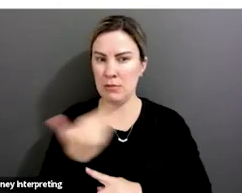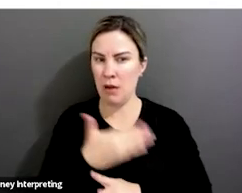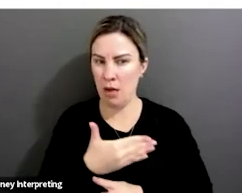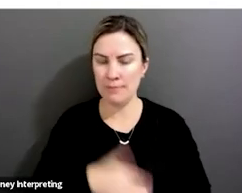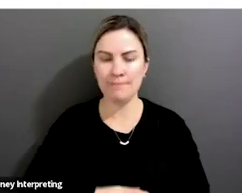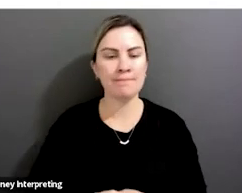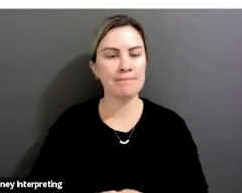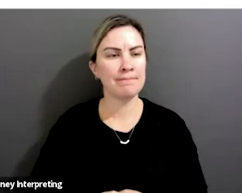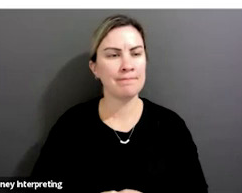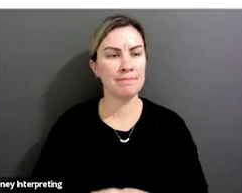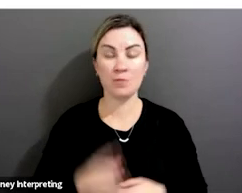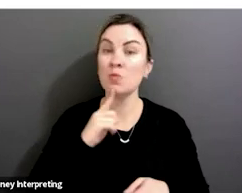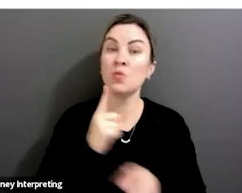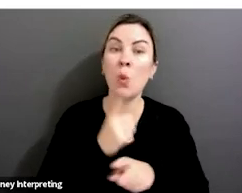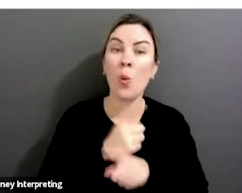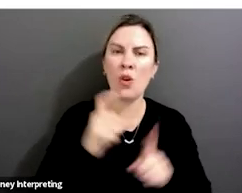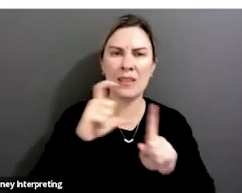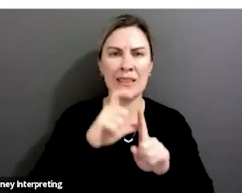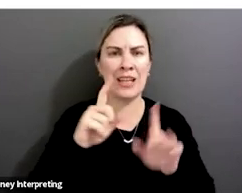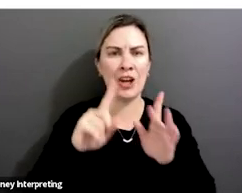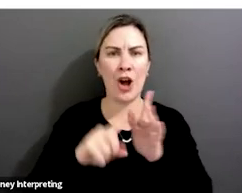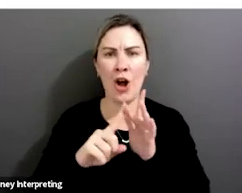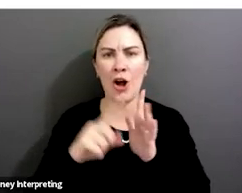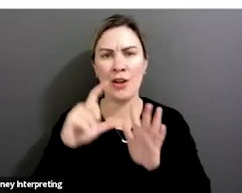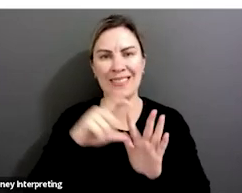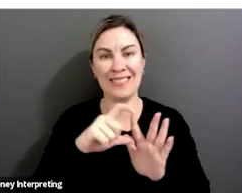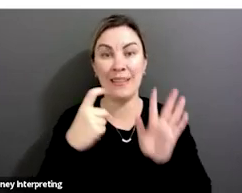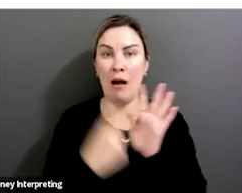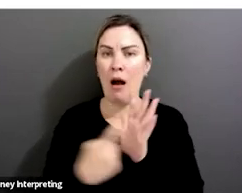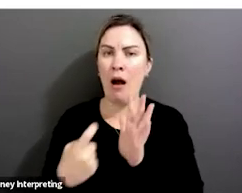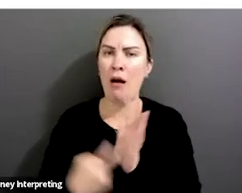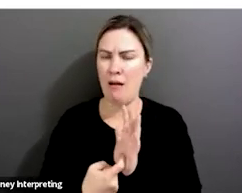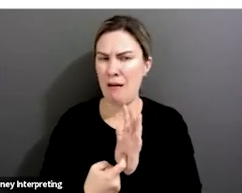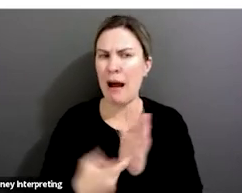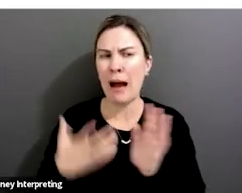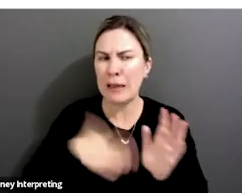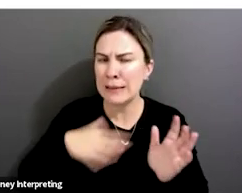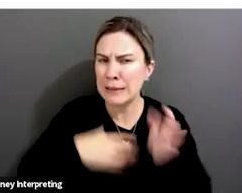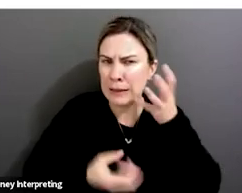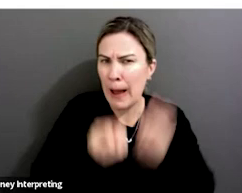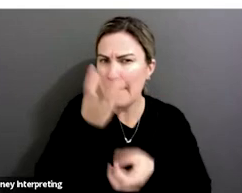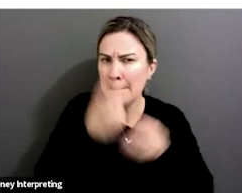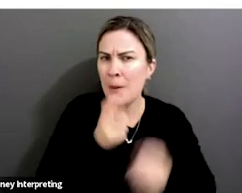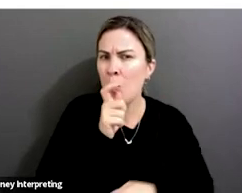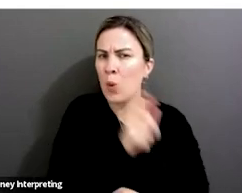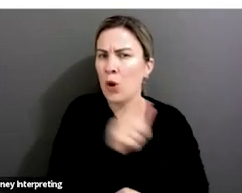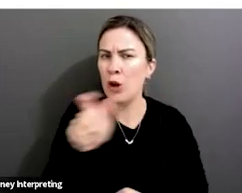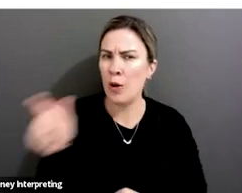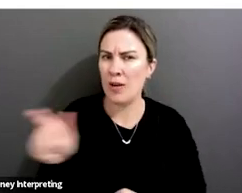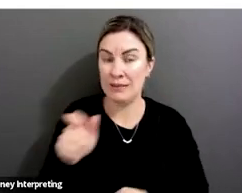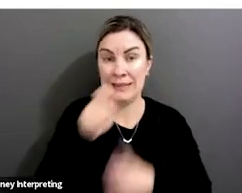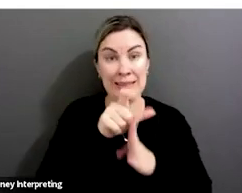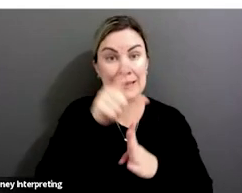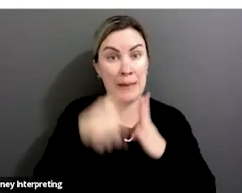about DIDRR, it warrants unpacking this cumbersome acronym, Disability Inclusive Disaster